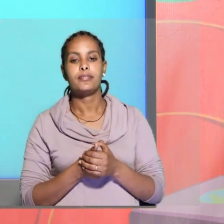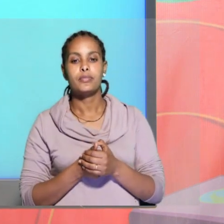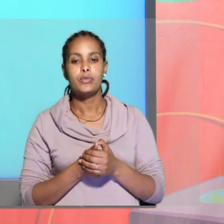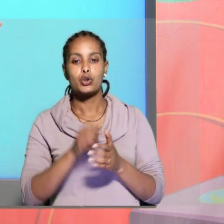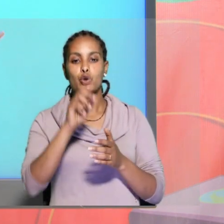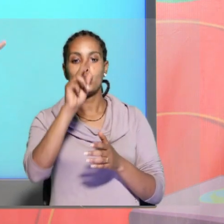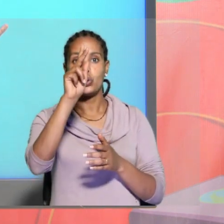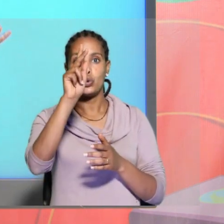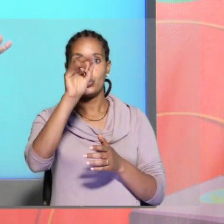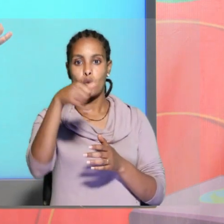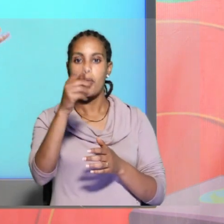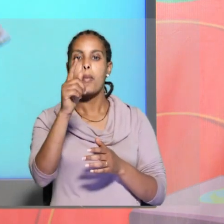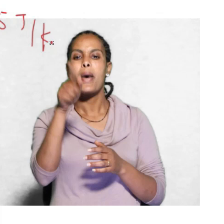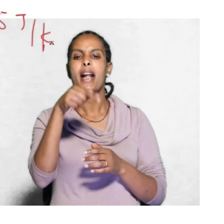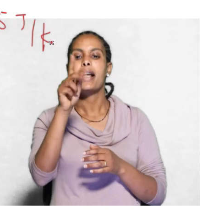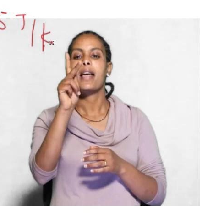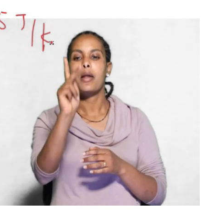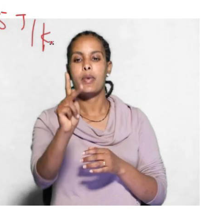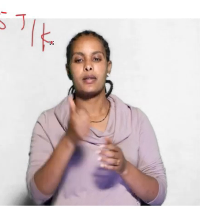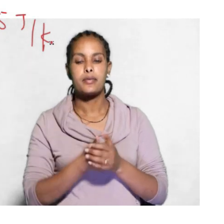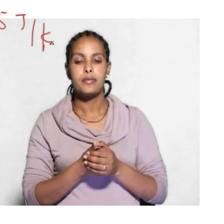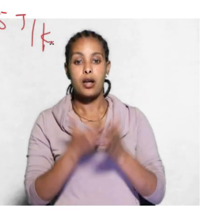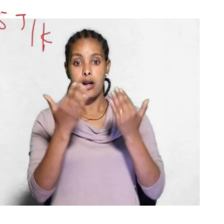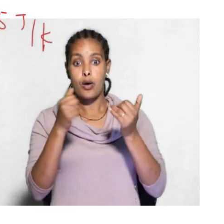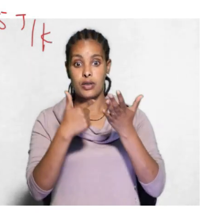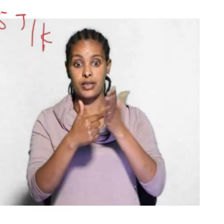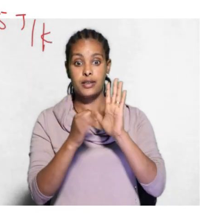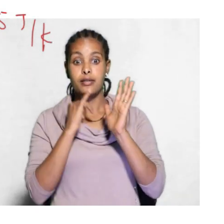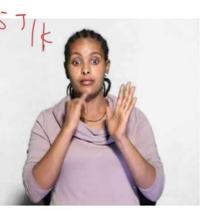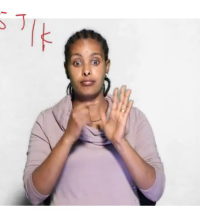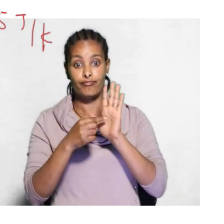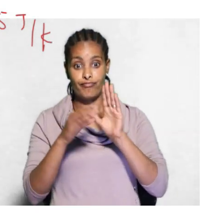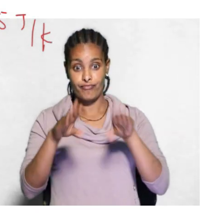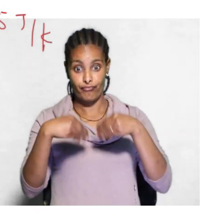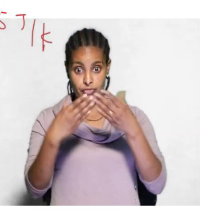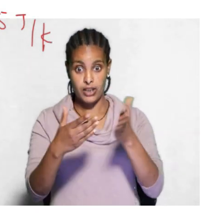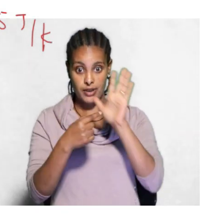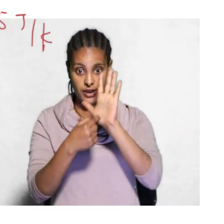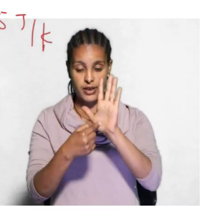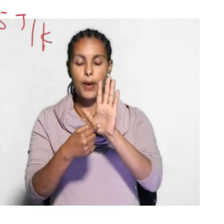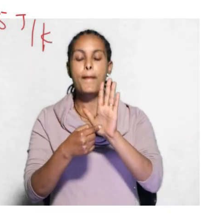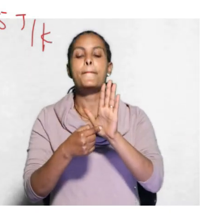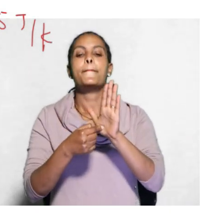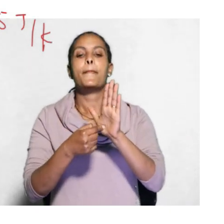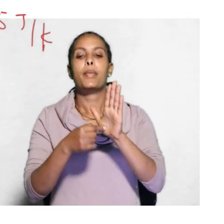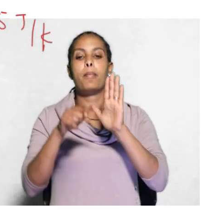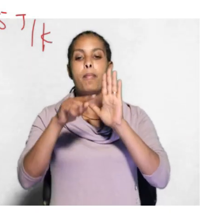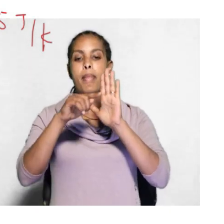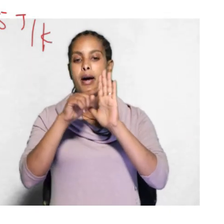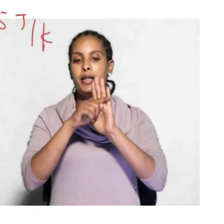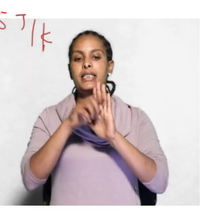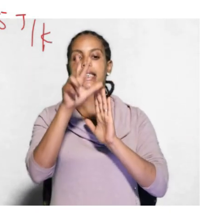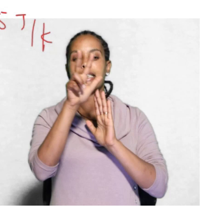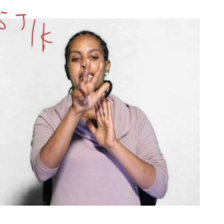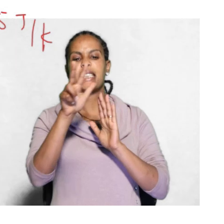joule per Kelvin. Now this gives minus